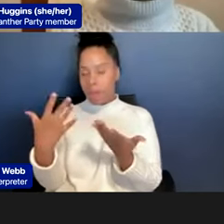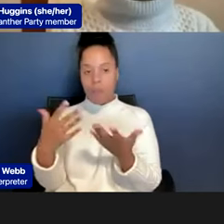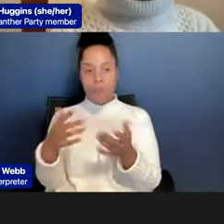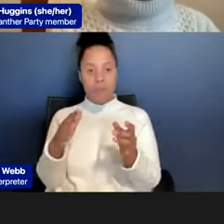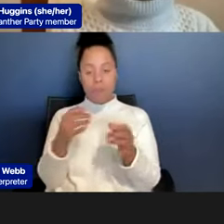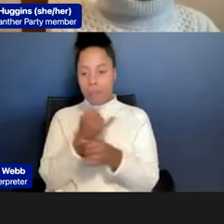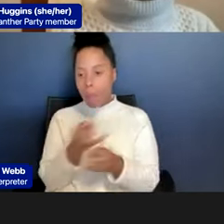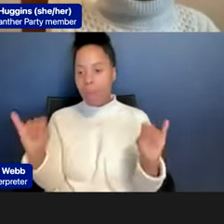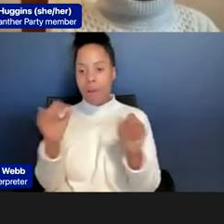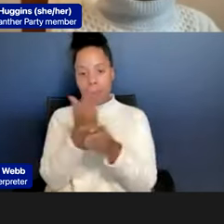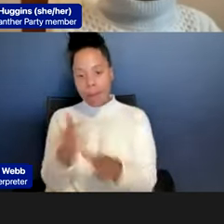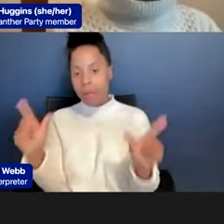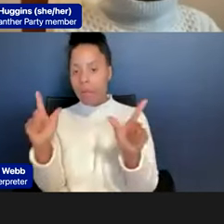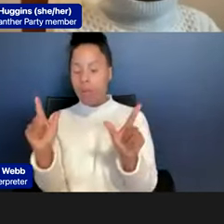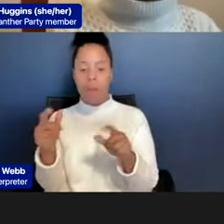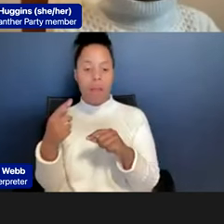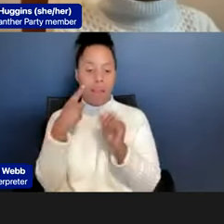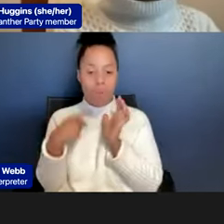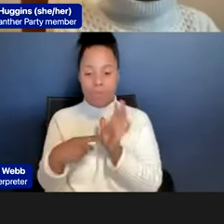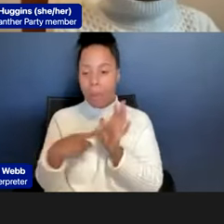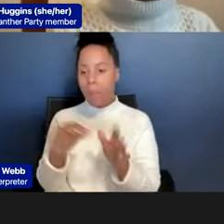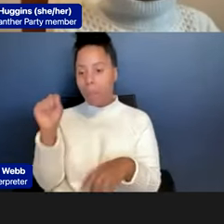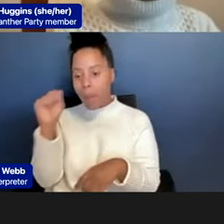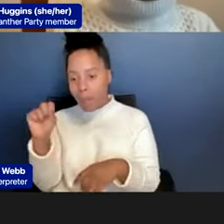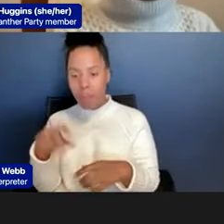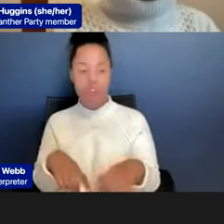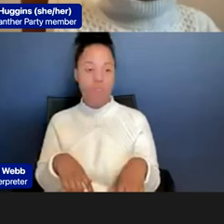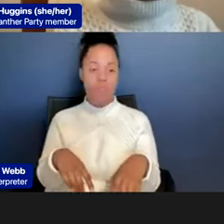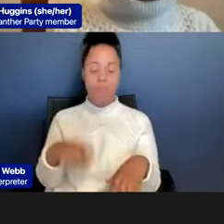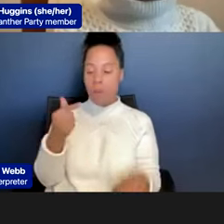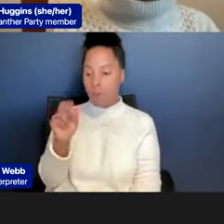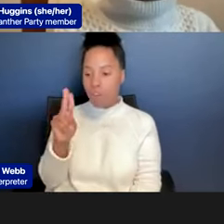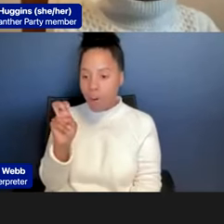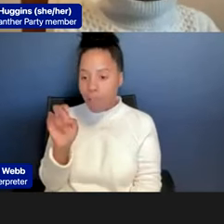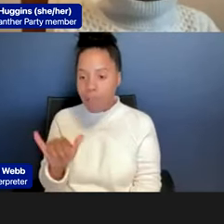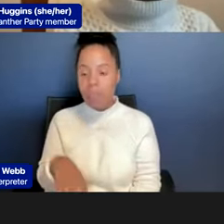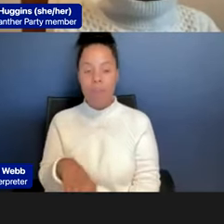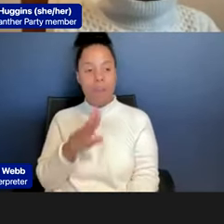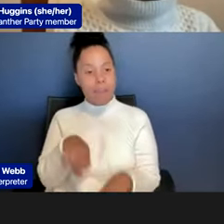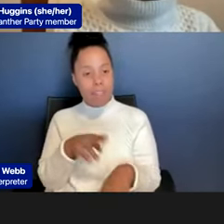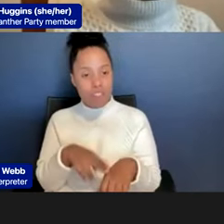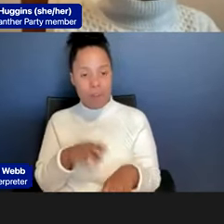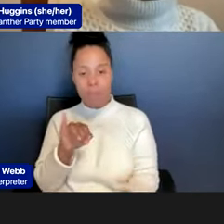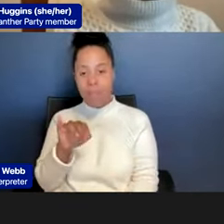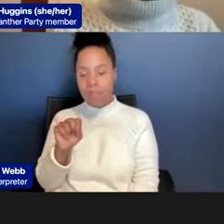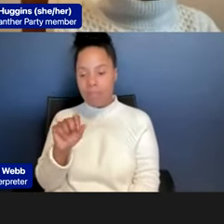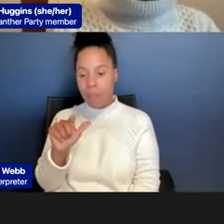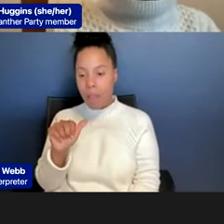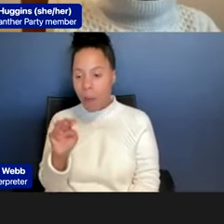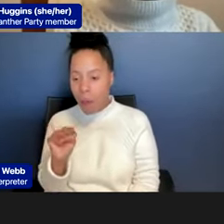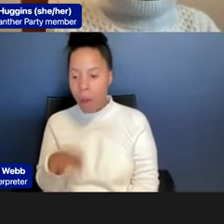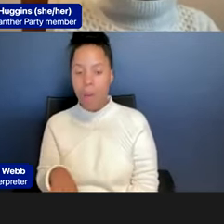the UNIA, United Negro Improvement Association, Garvey, the Nation of Islam, even SNCC, right?